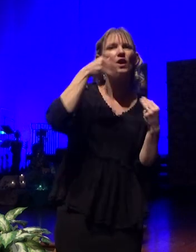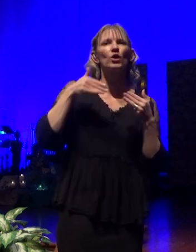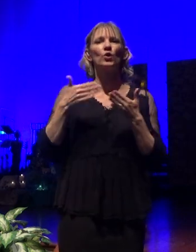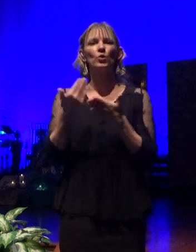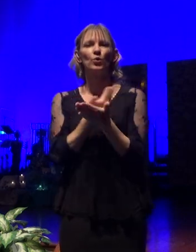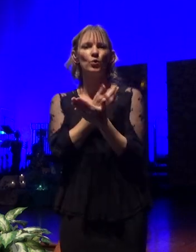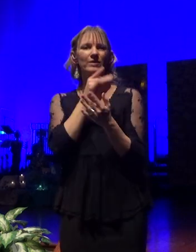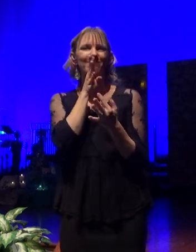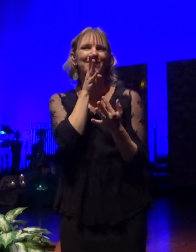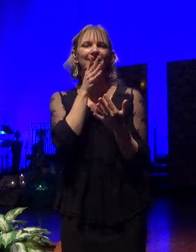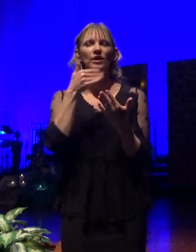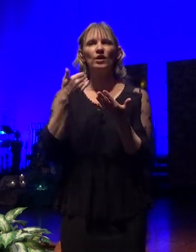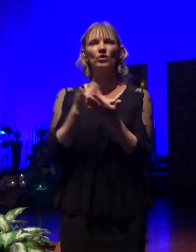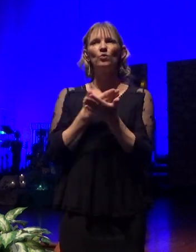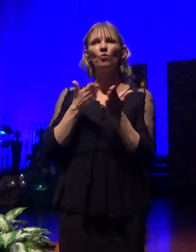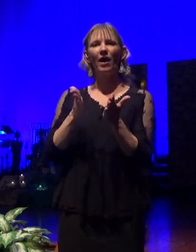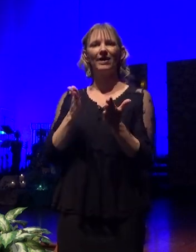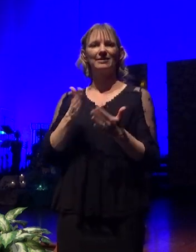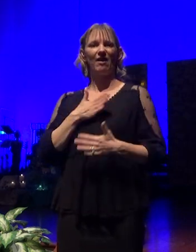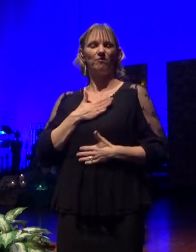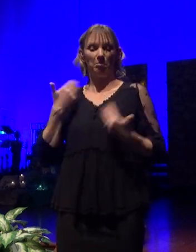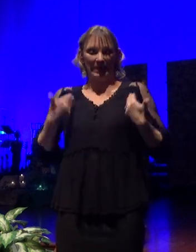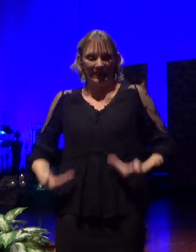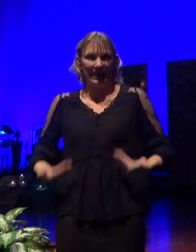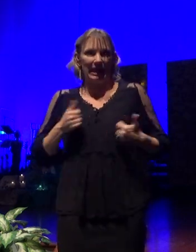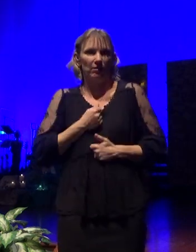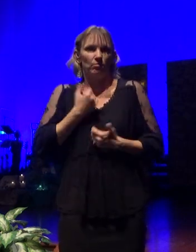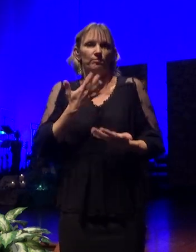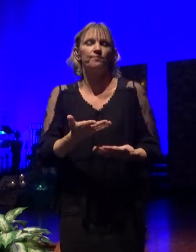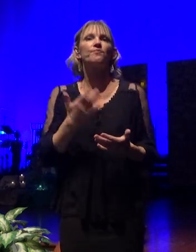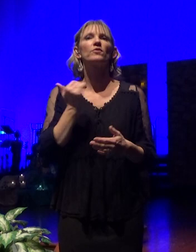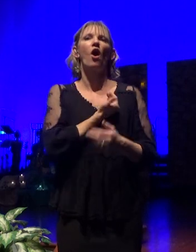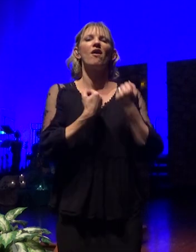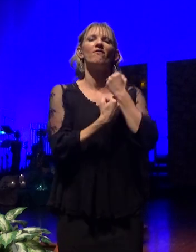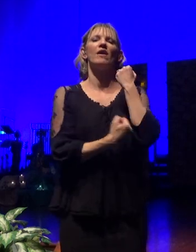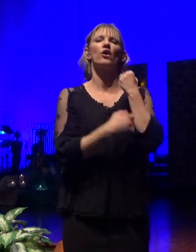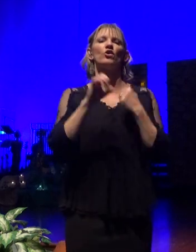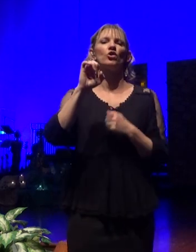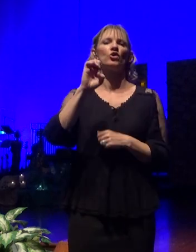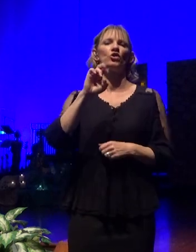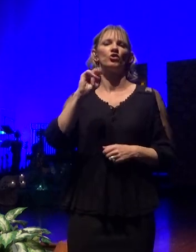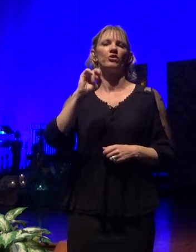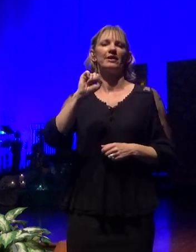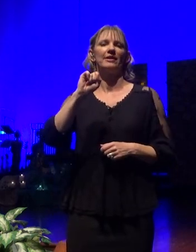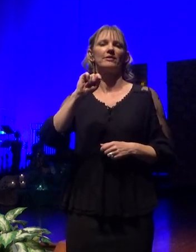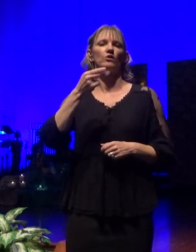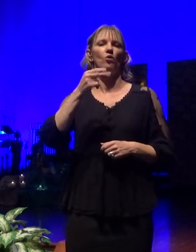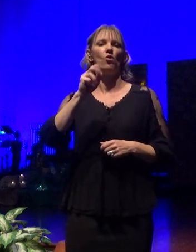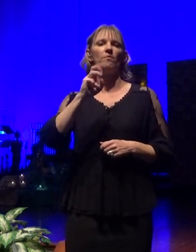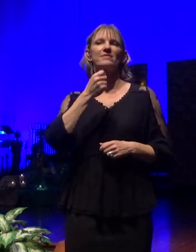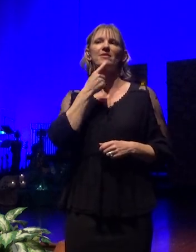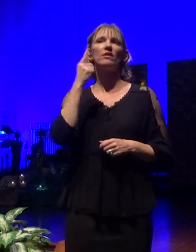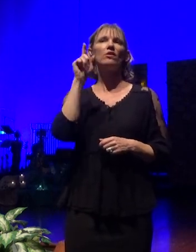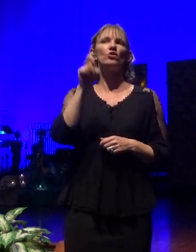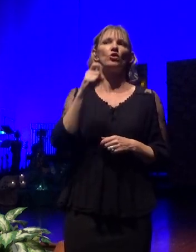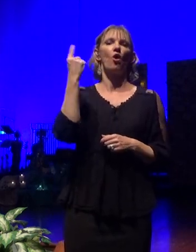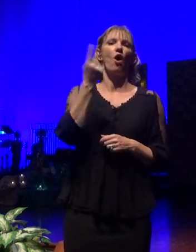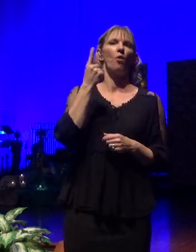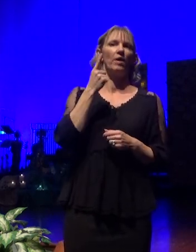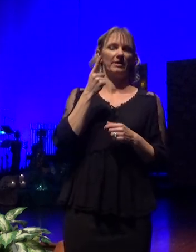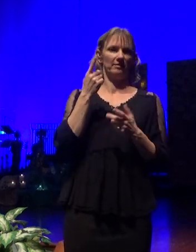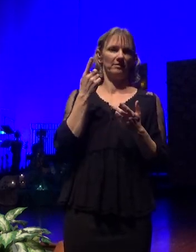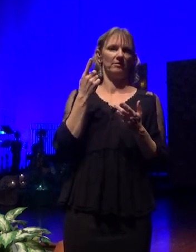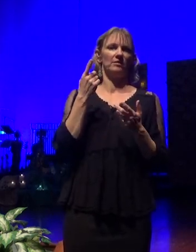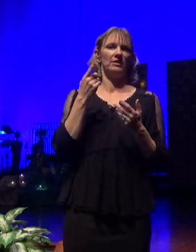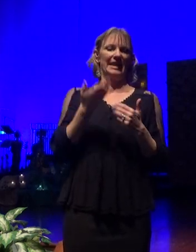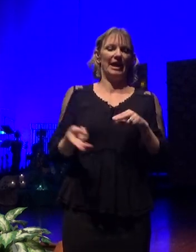new ways of being. Our founder, Ernest Holmes, says you should forever increase this receptivity when he's talking about the flow